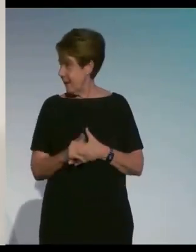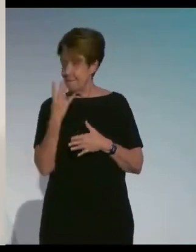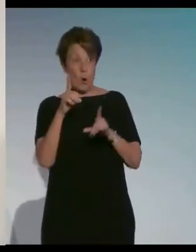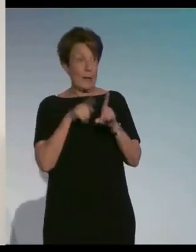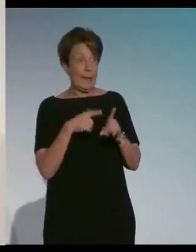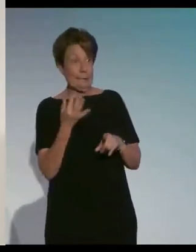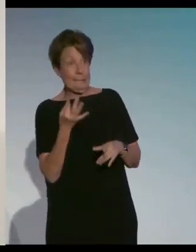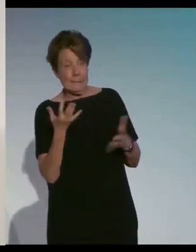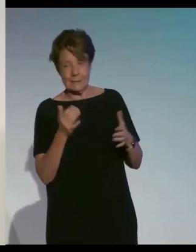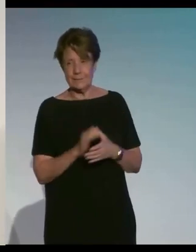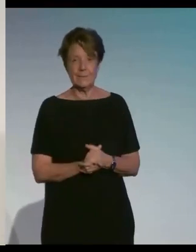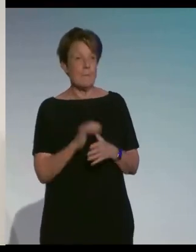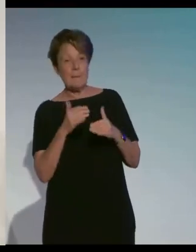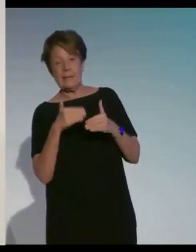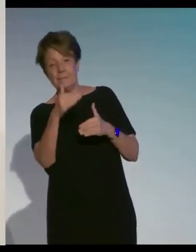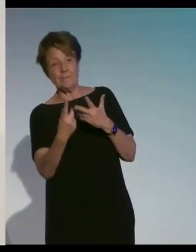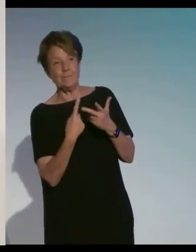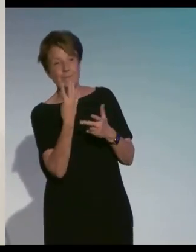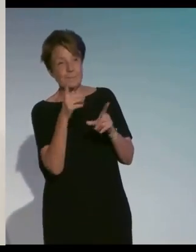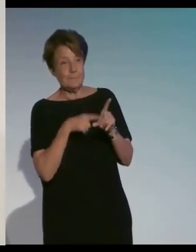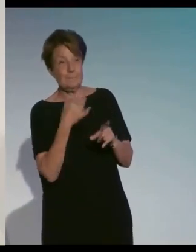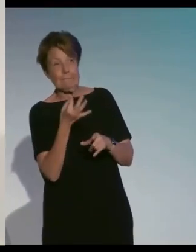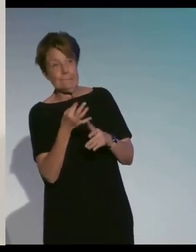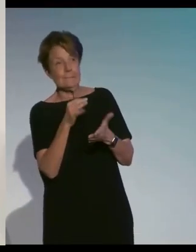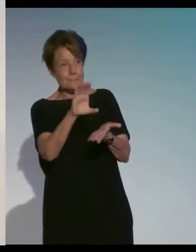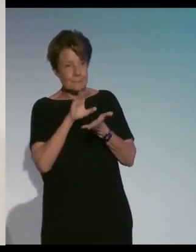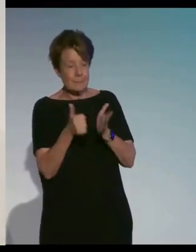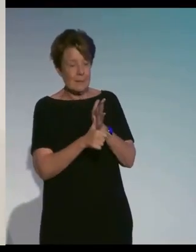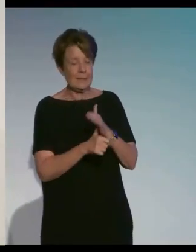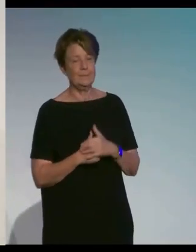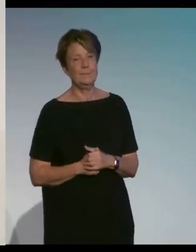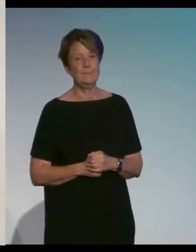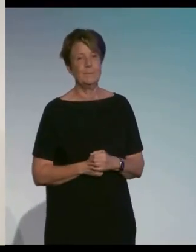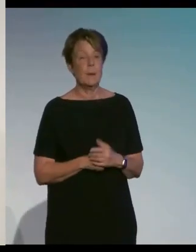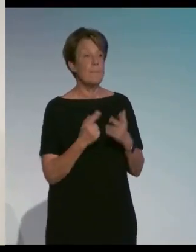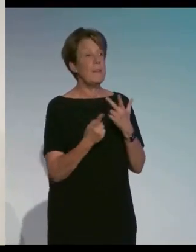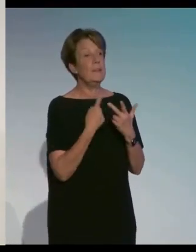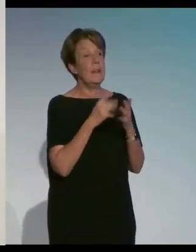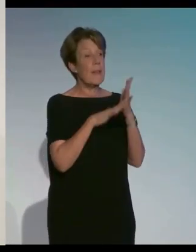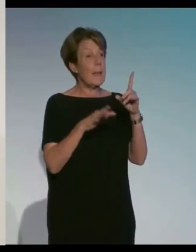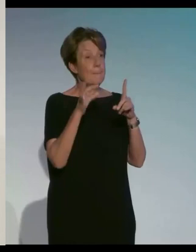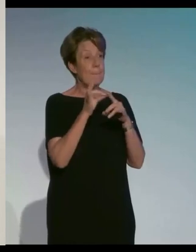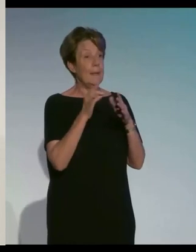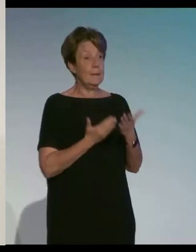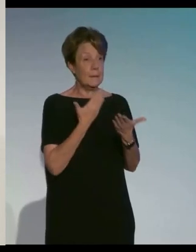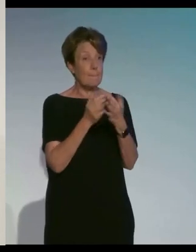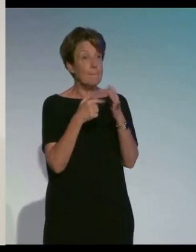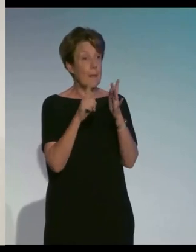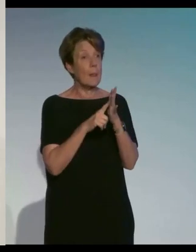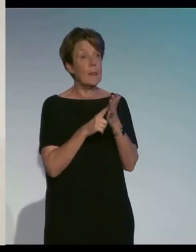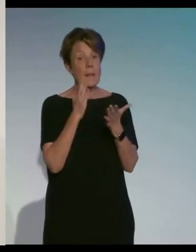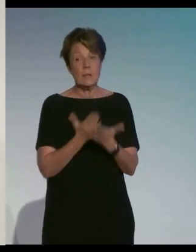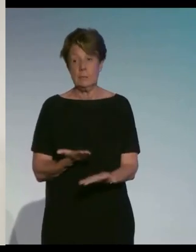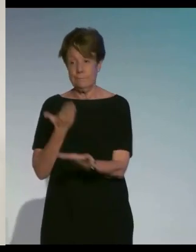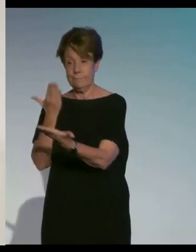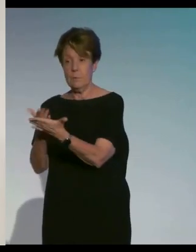4 years, it'll be another 4 years. Yeah. In the meantime, however, there was another private member's bill put into Parliament last